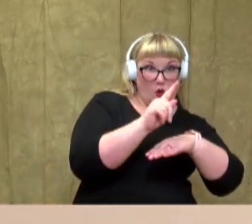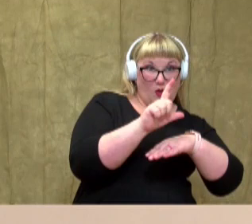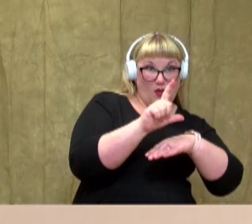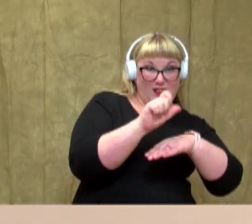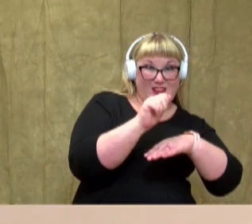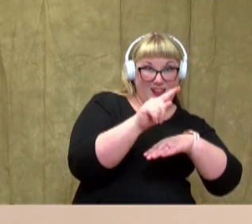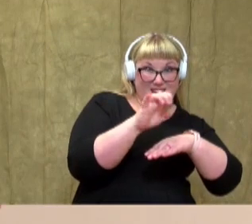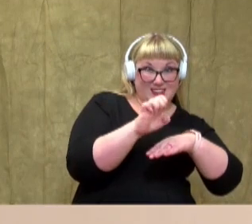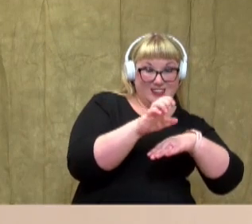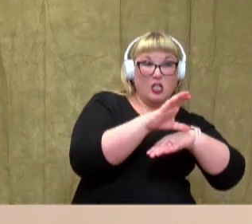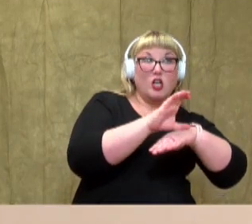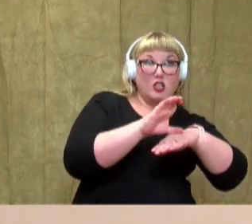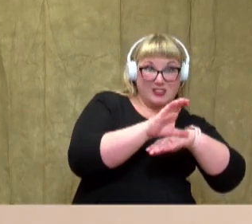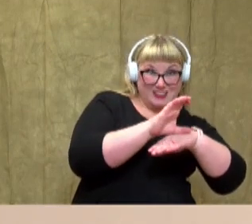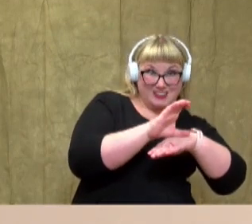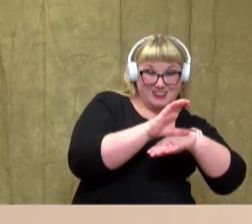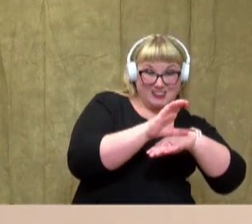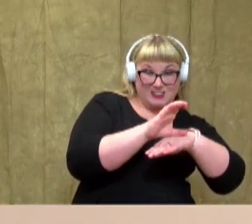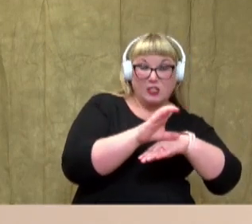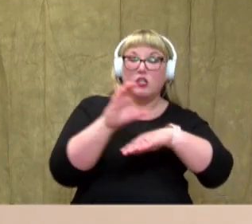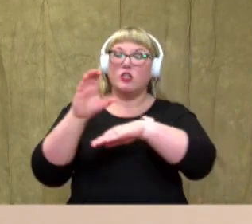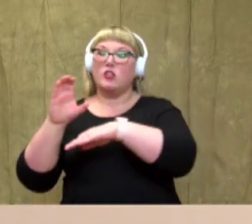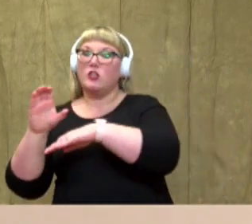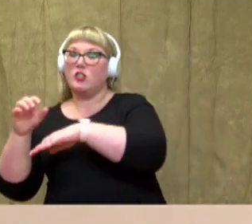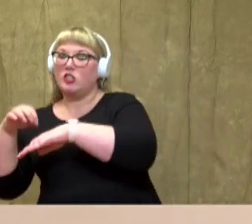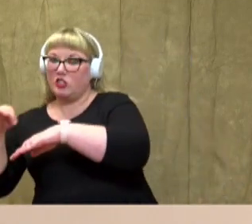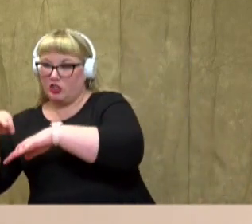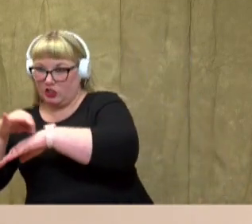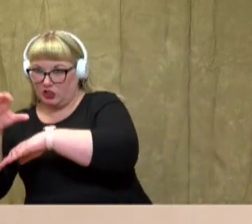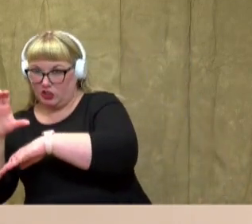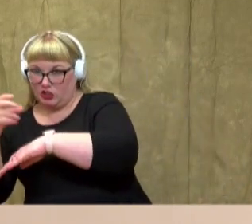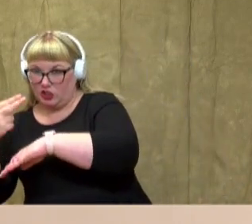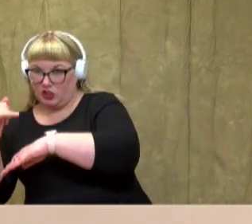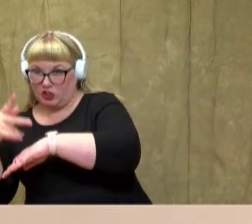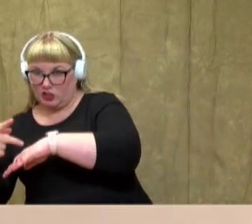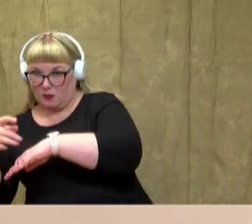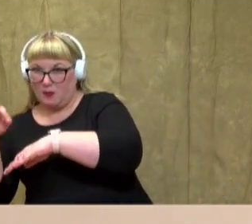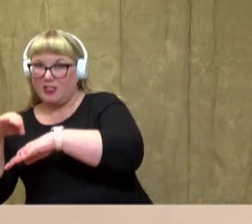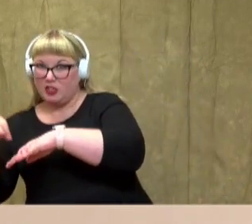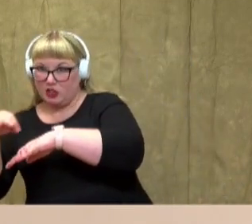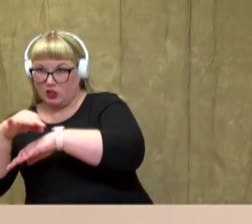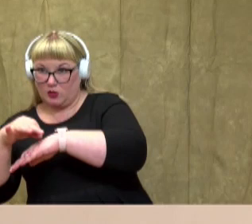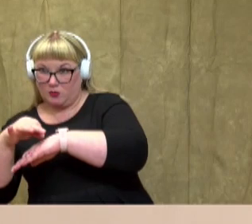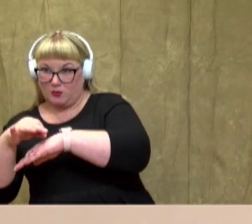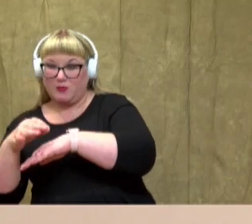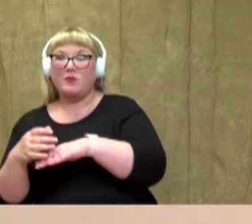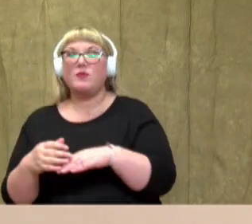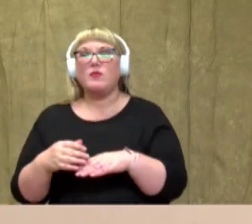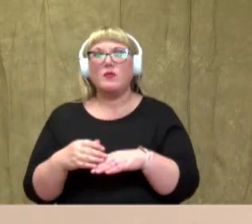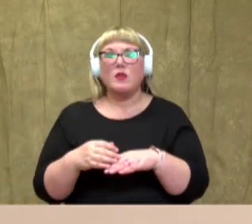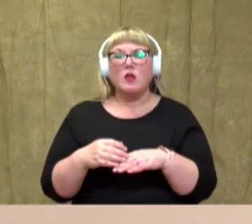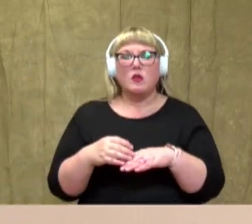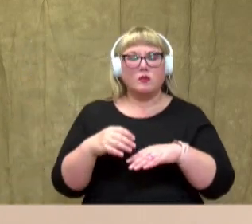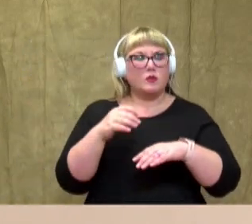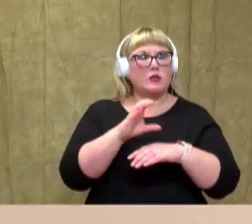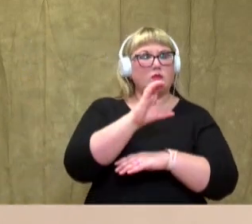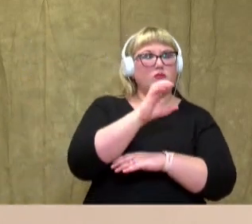chip. Chocolate chip. What is the sound that you hear?